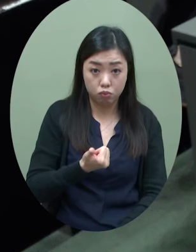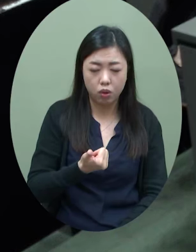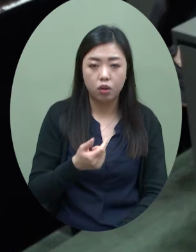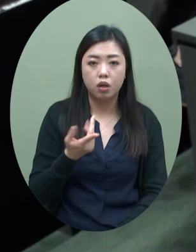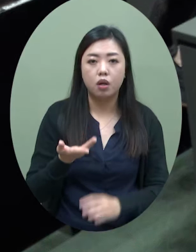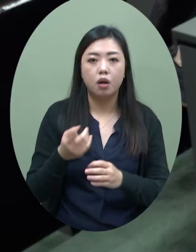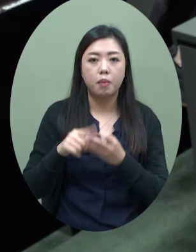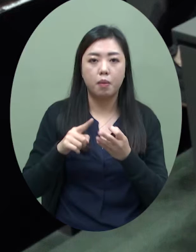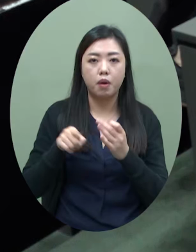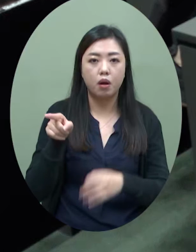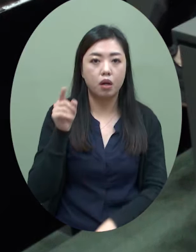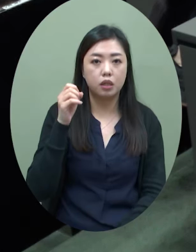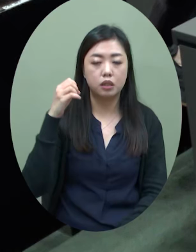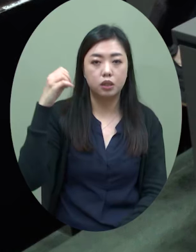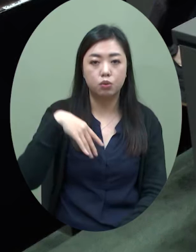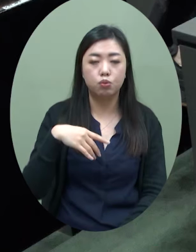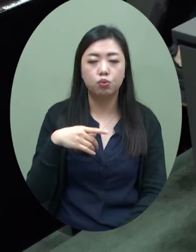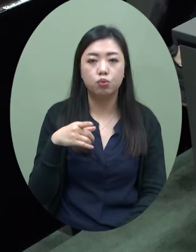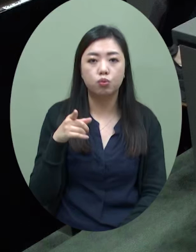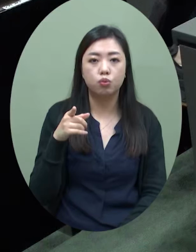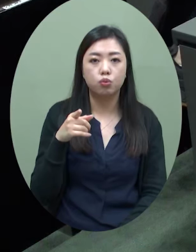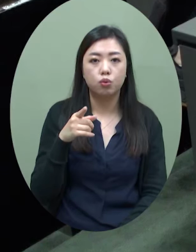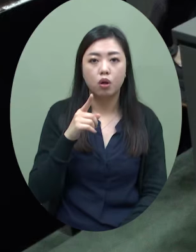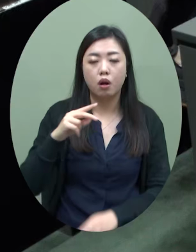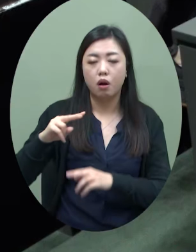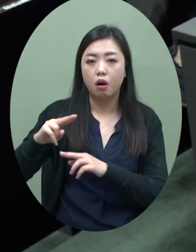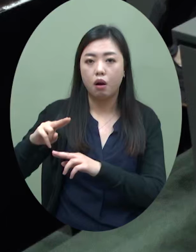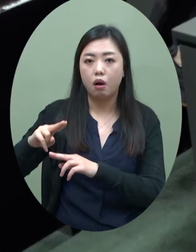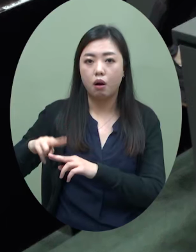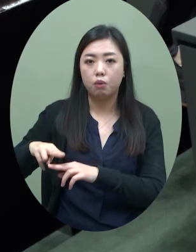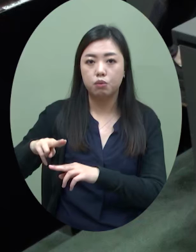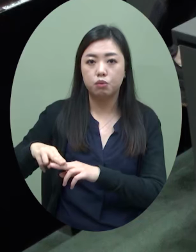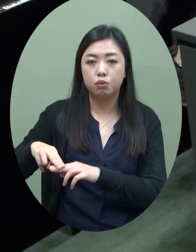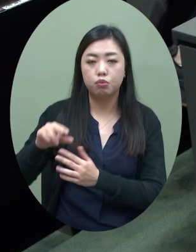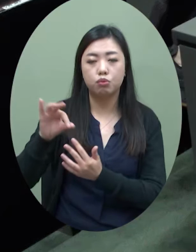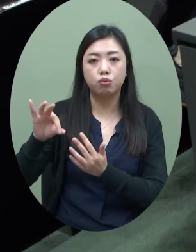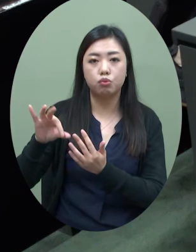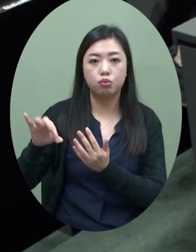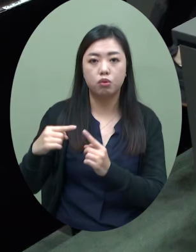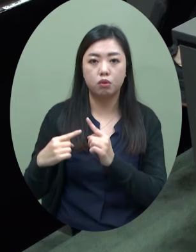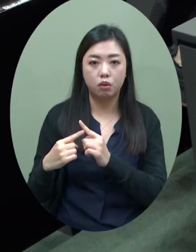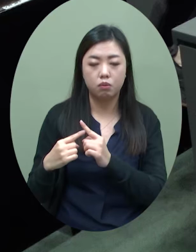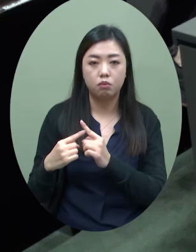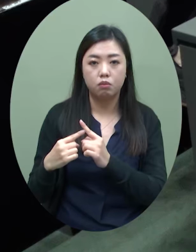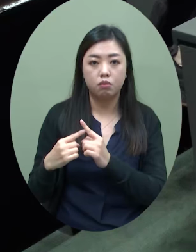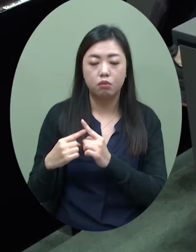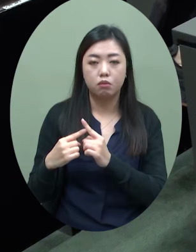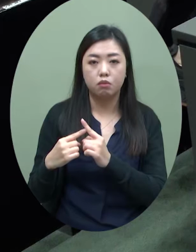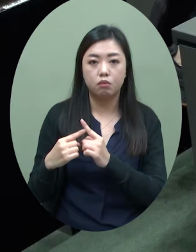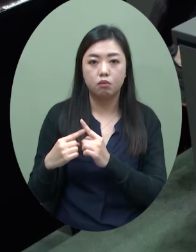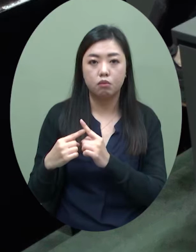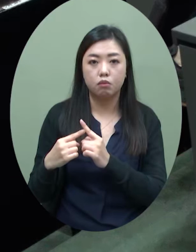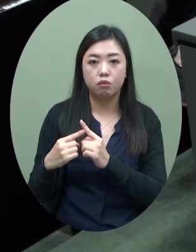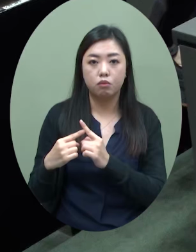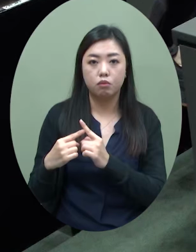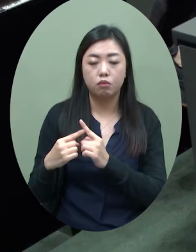about allowing candidates to conduct judicial review against the new vetting committee screening decision, while your ex-co member, Mr. Ronnie